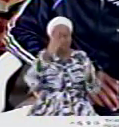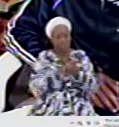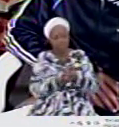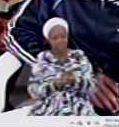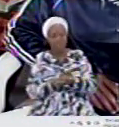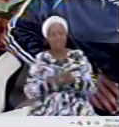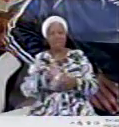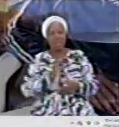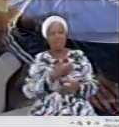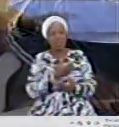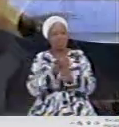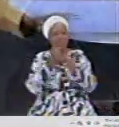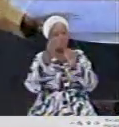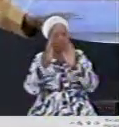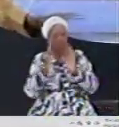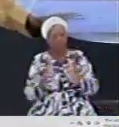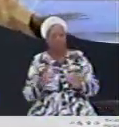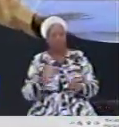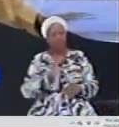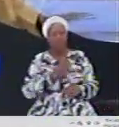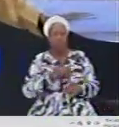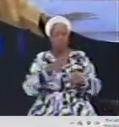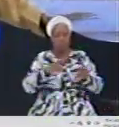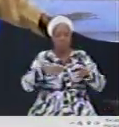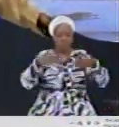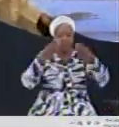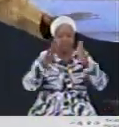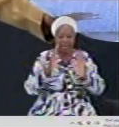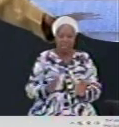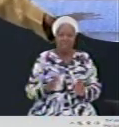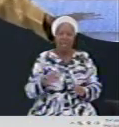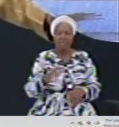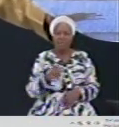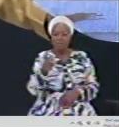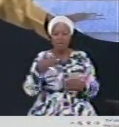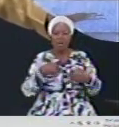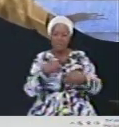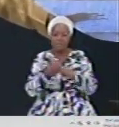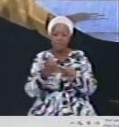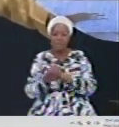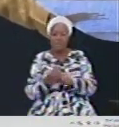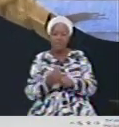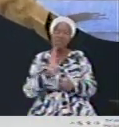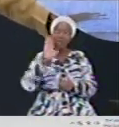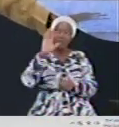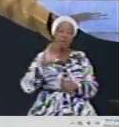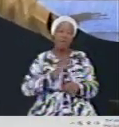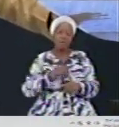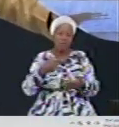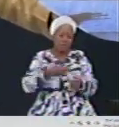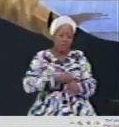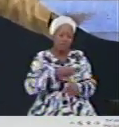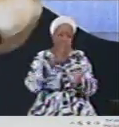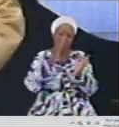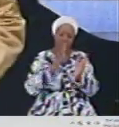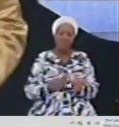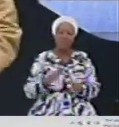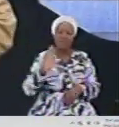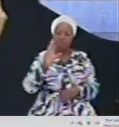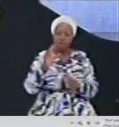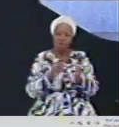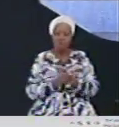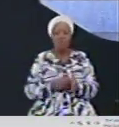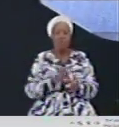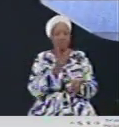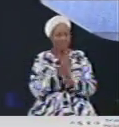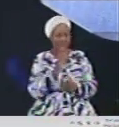our Savior, our provider. You have made him our shepherd, your habitation. Now,